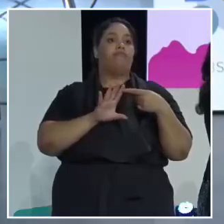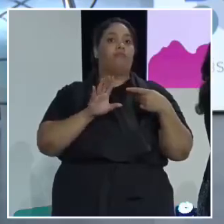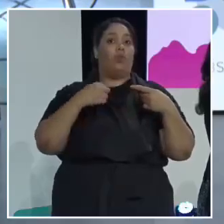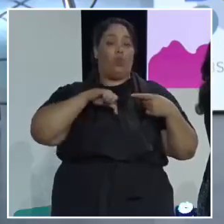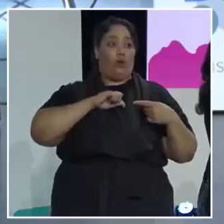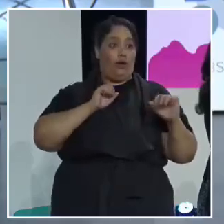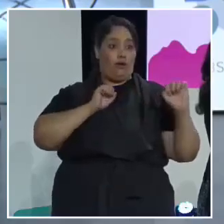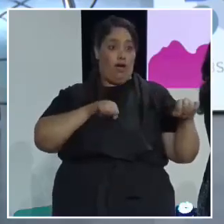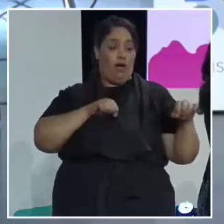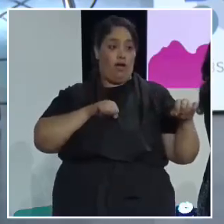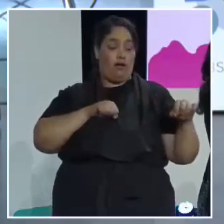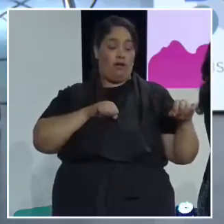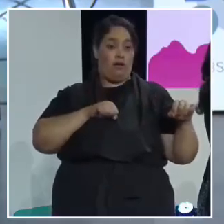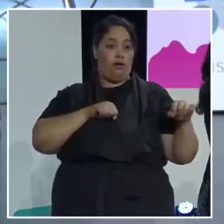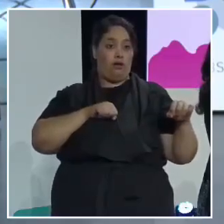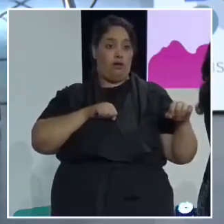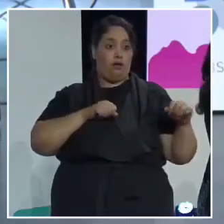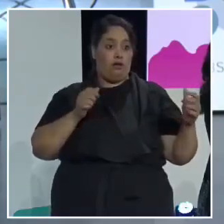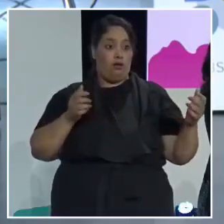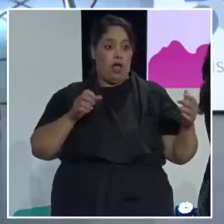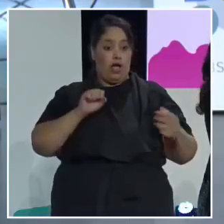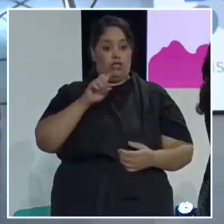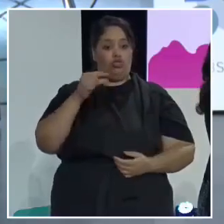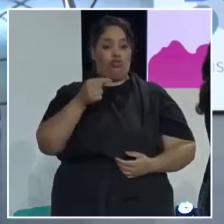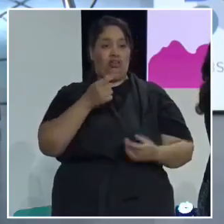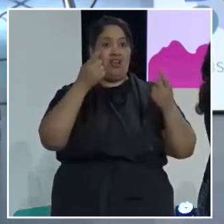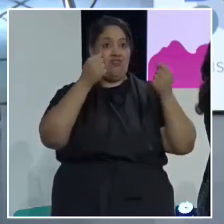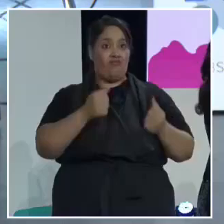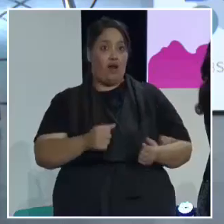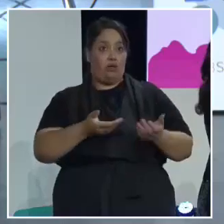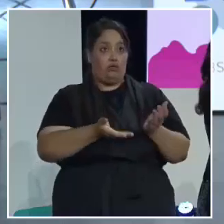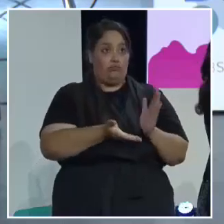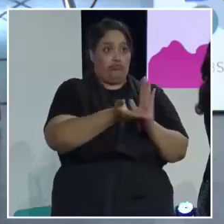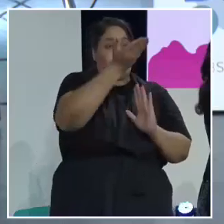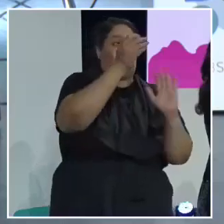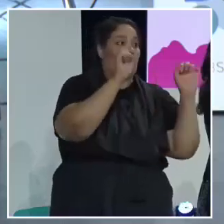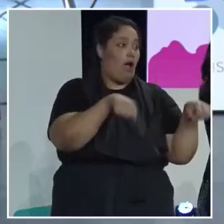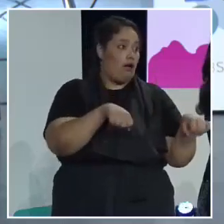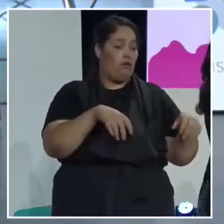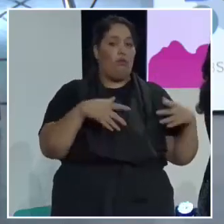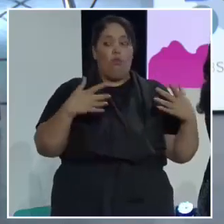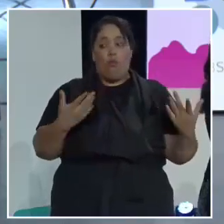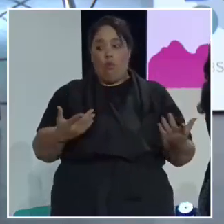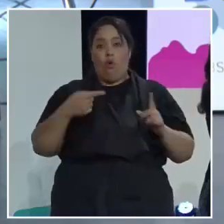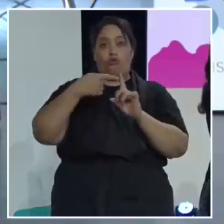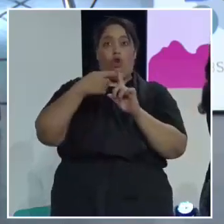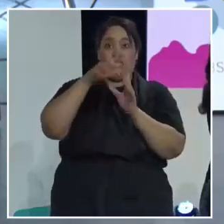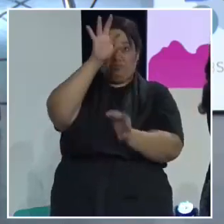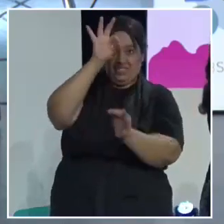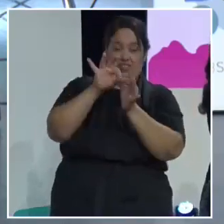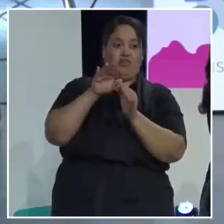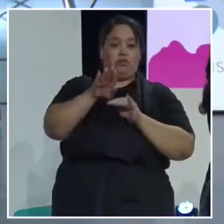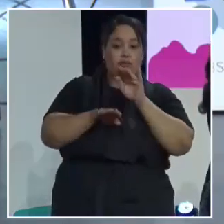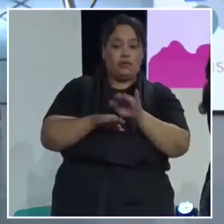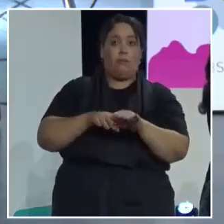are able to scale up SDG financing, whether or not we have the specific targets, steps, and